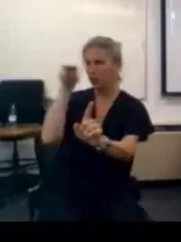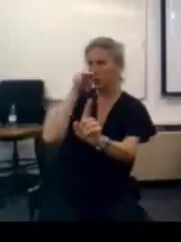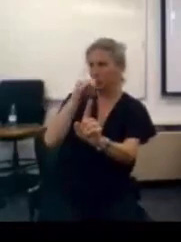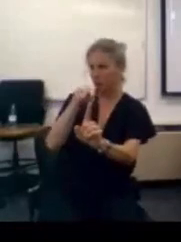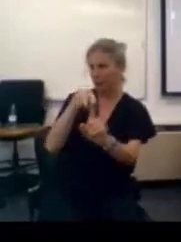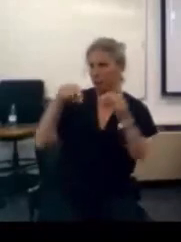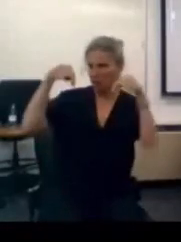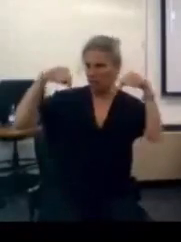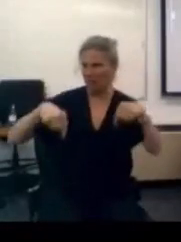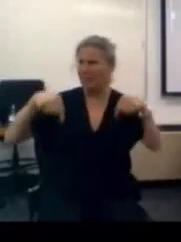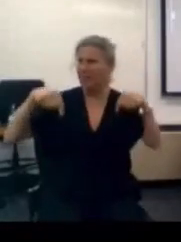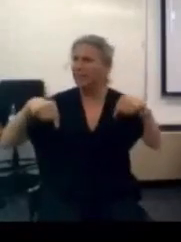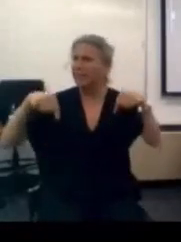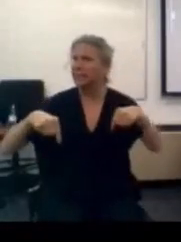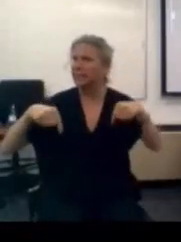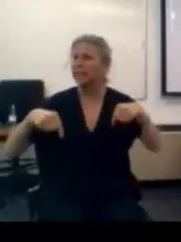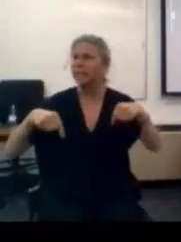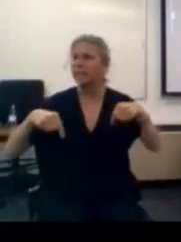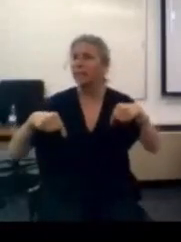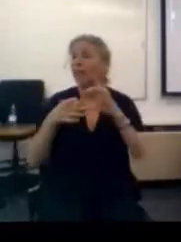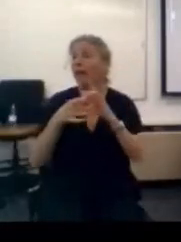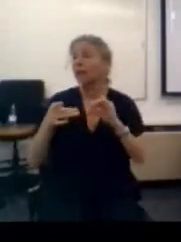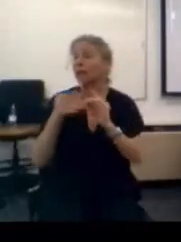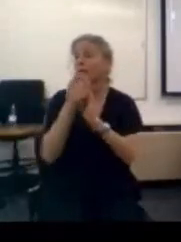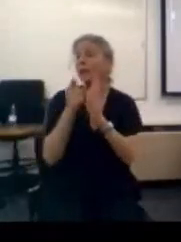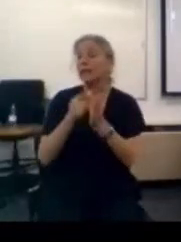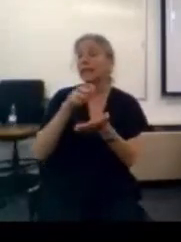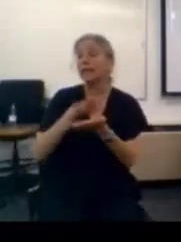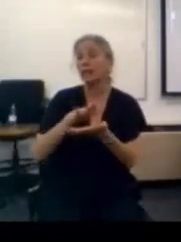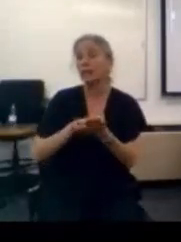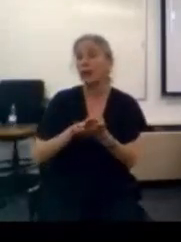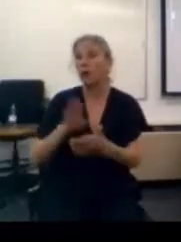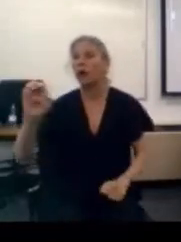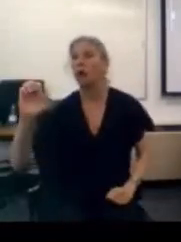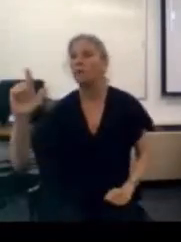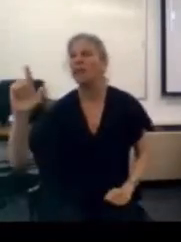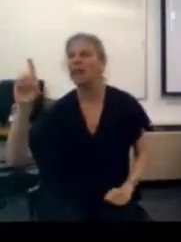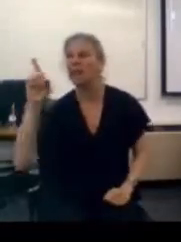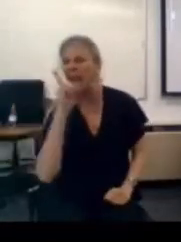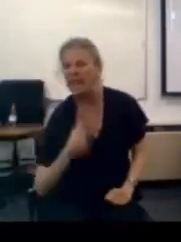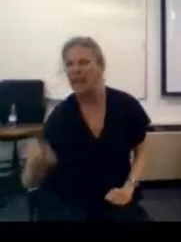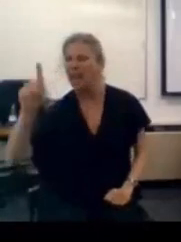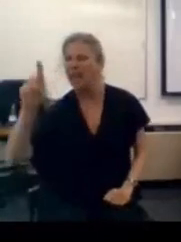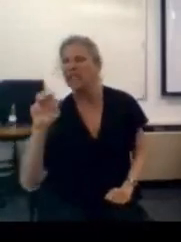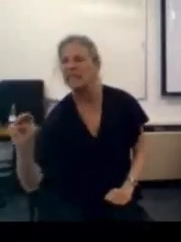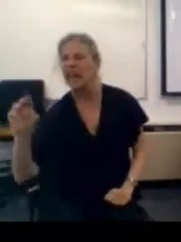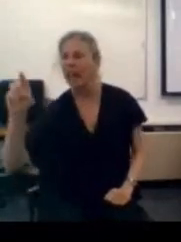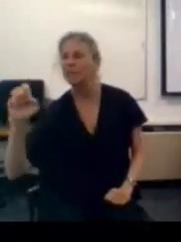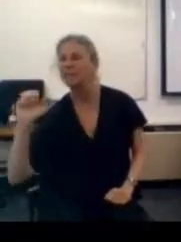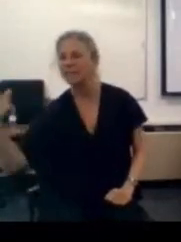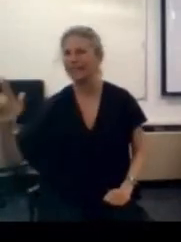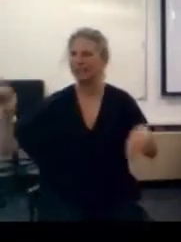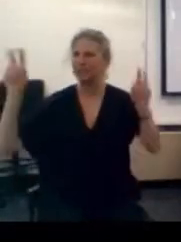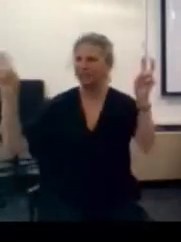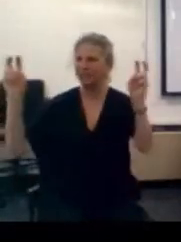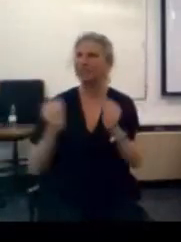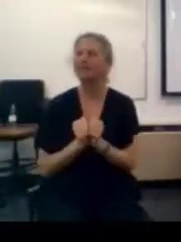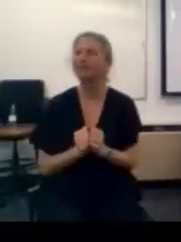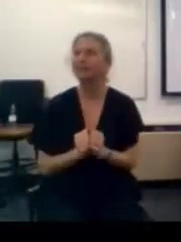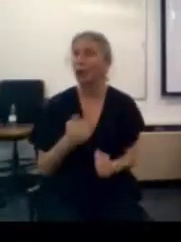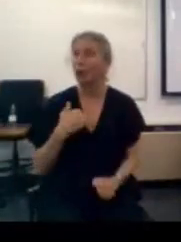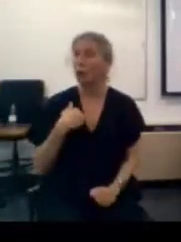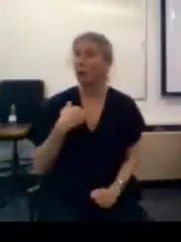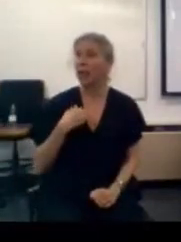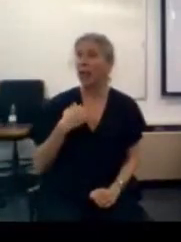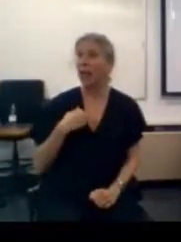and from a policy perspective why this is a, as we say in law school, a big damn deal.